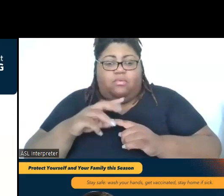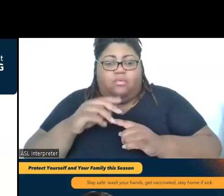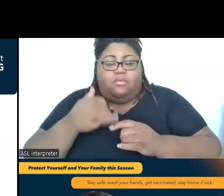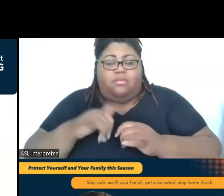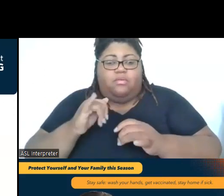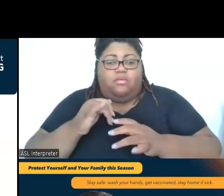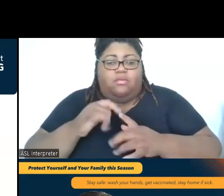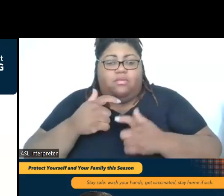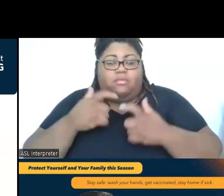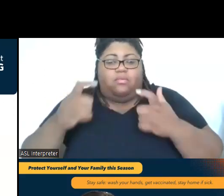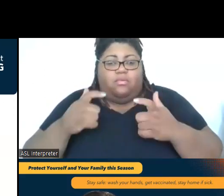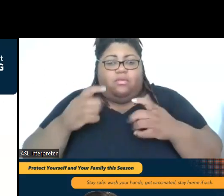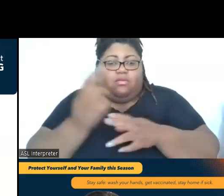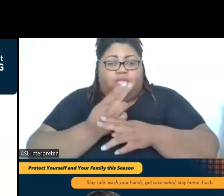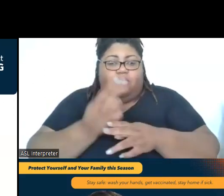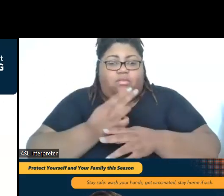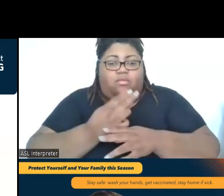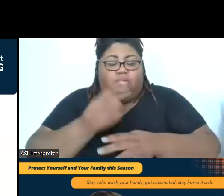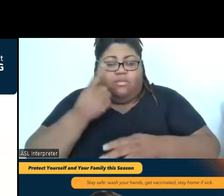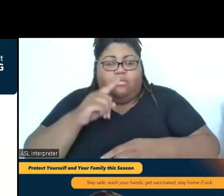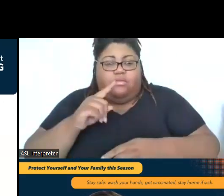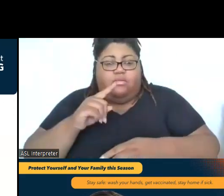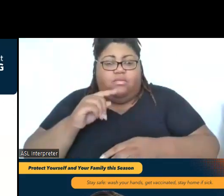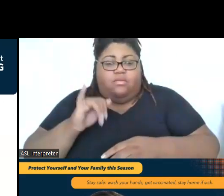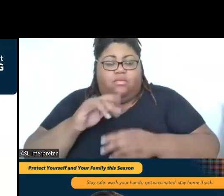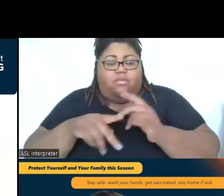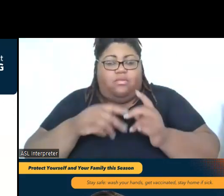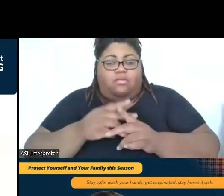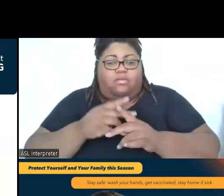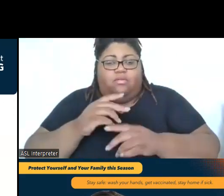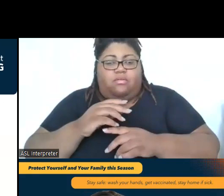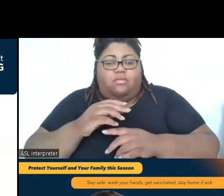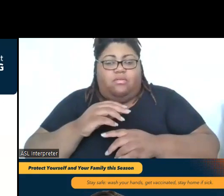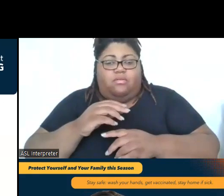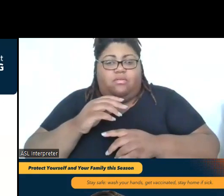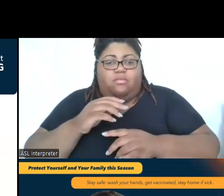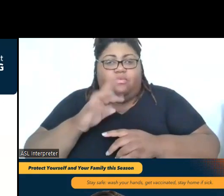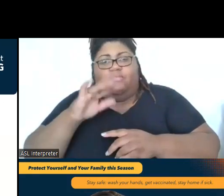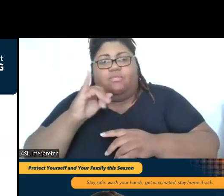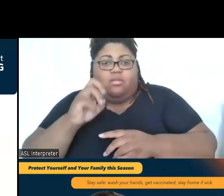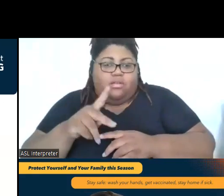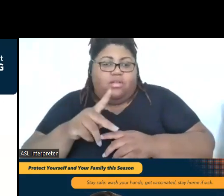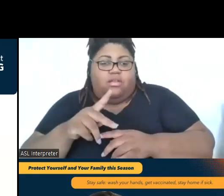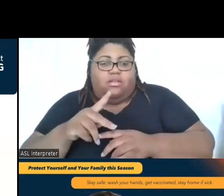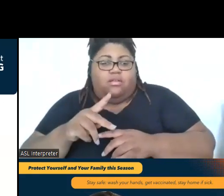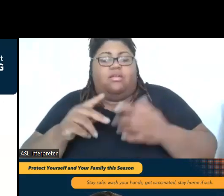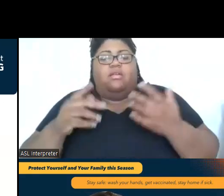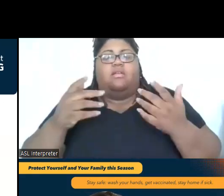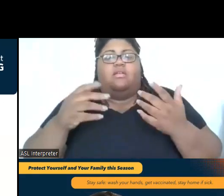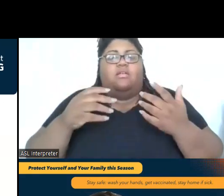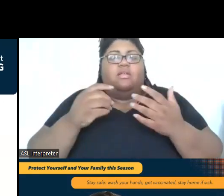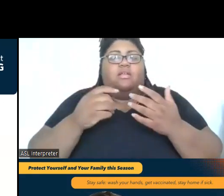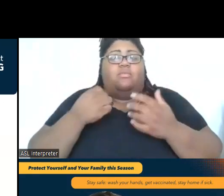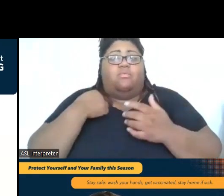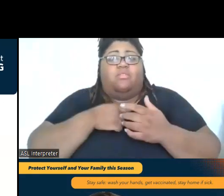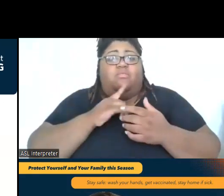And certainly when case rates are higher, for those who are at higher risk, certainly we generally recommend